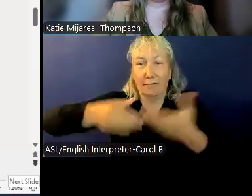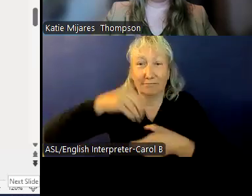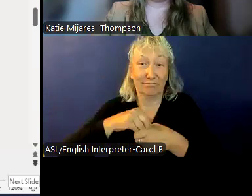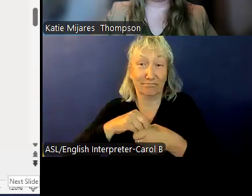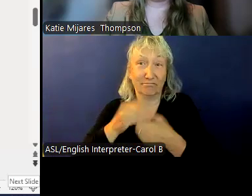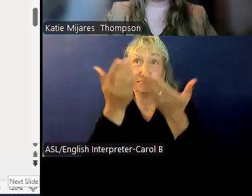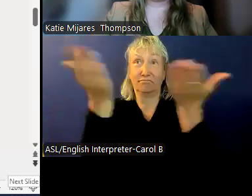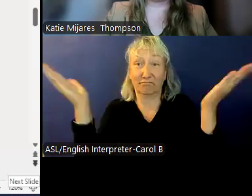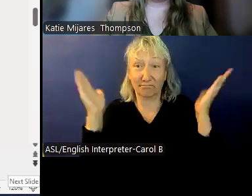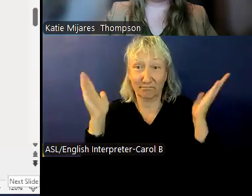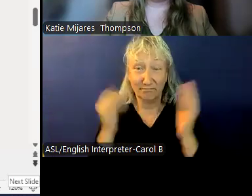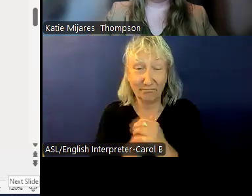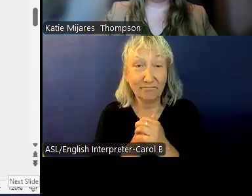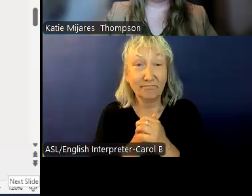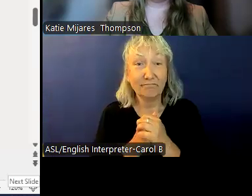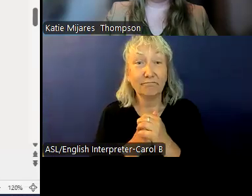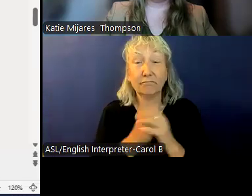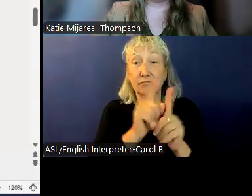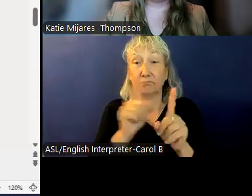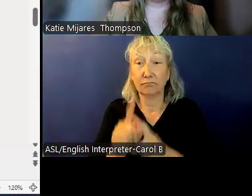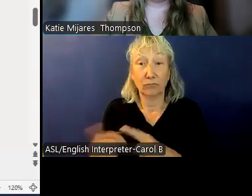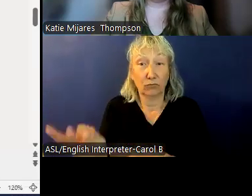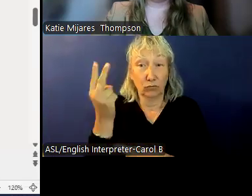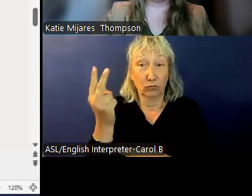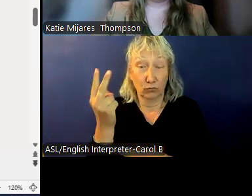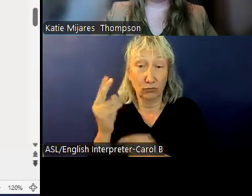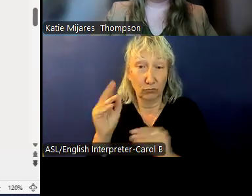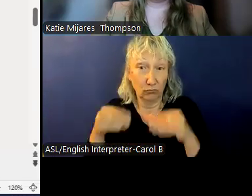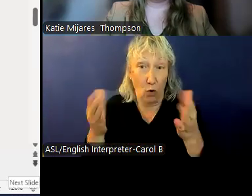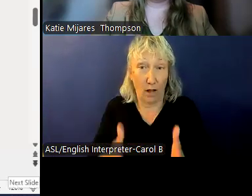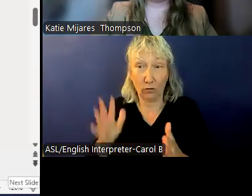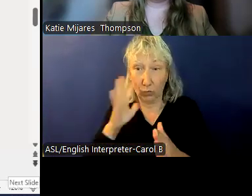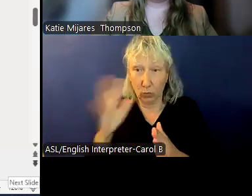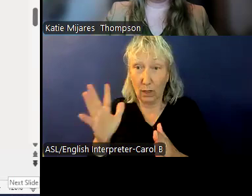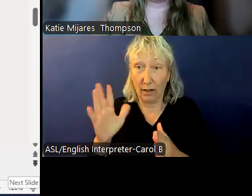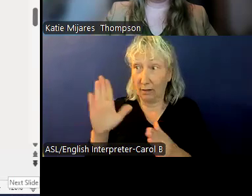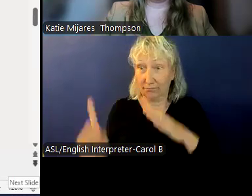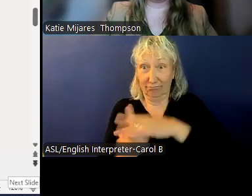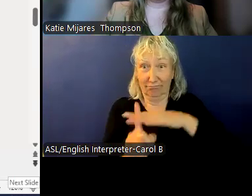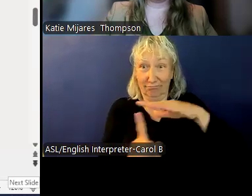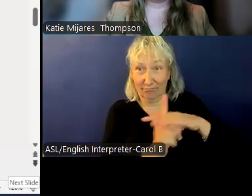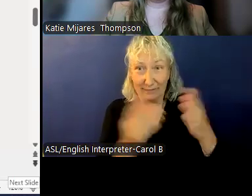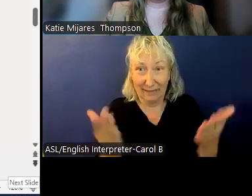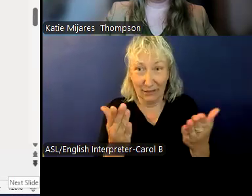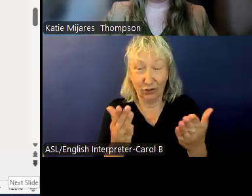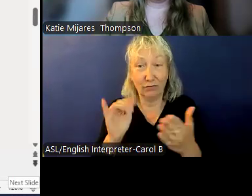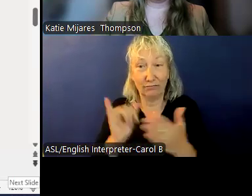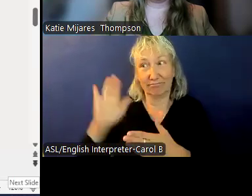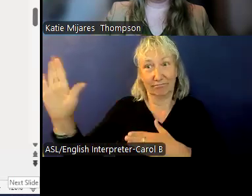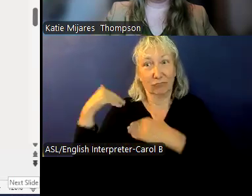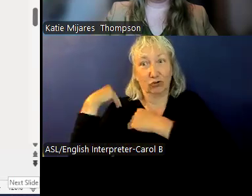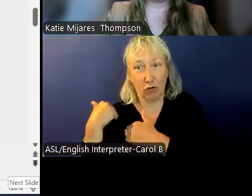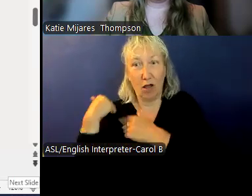We have two providers joining us today who help people maintain their